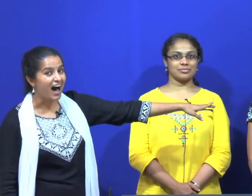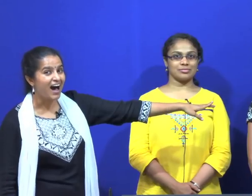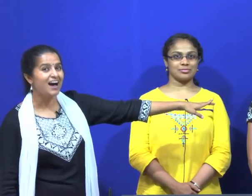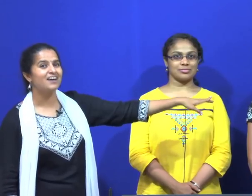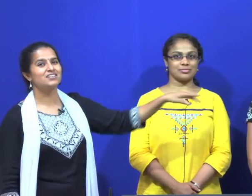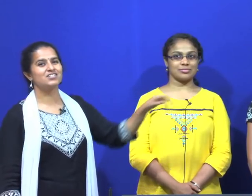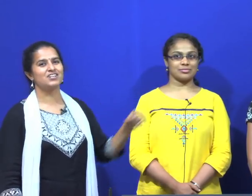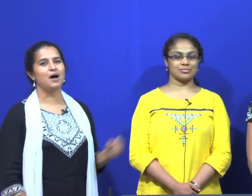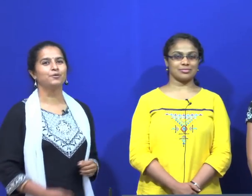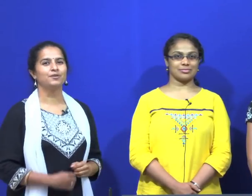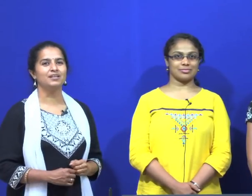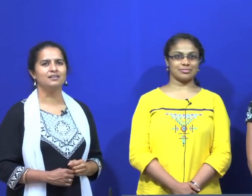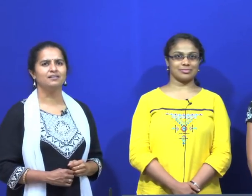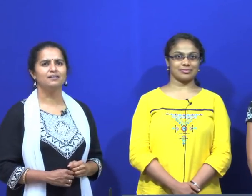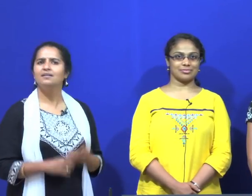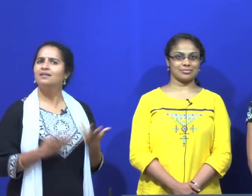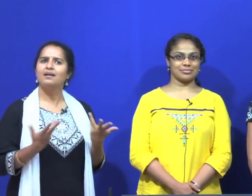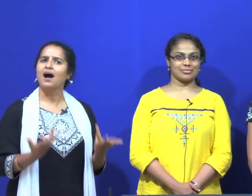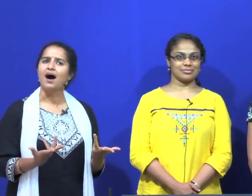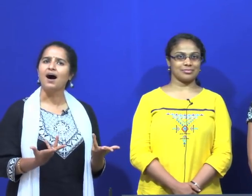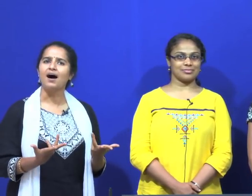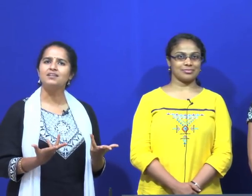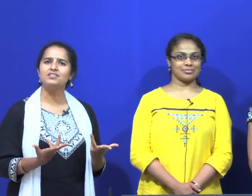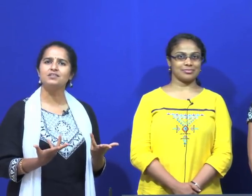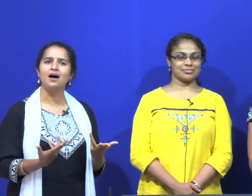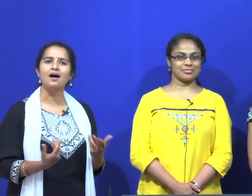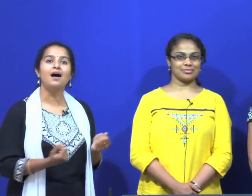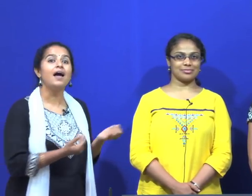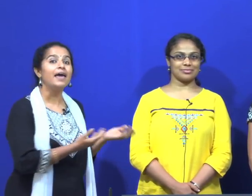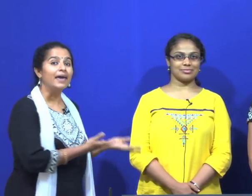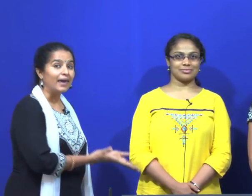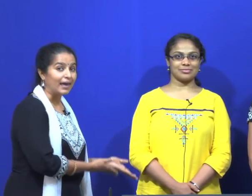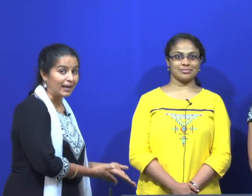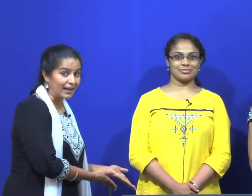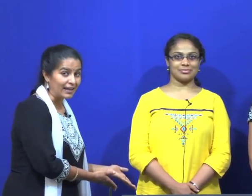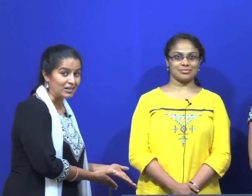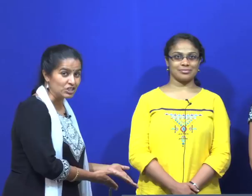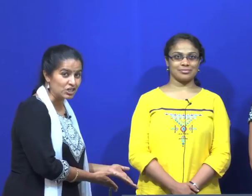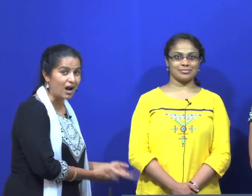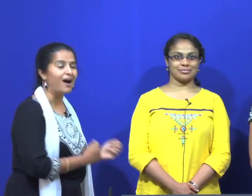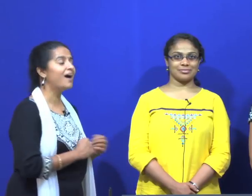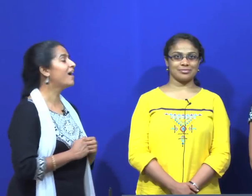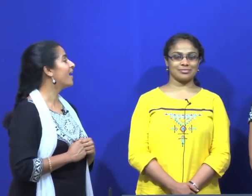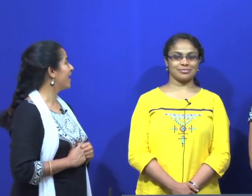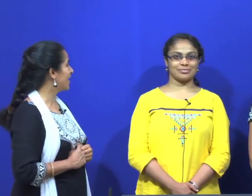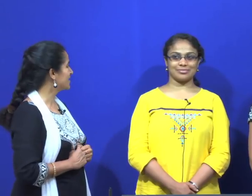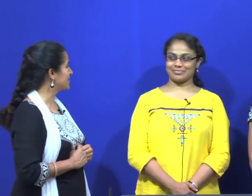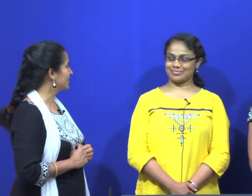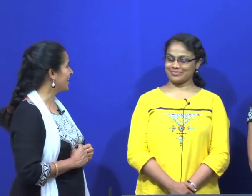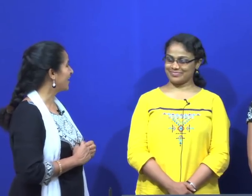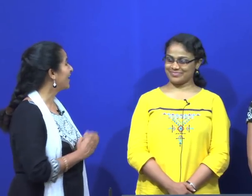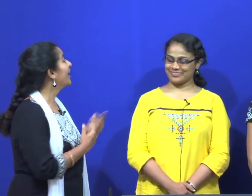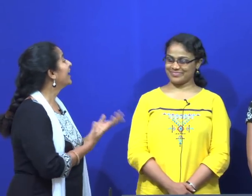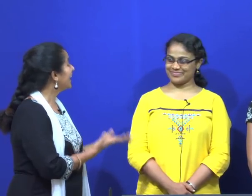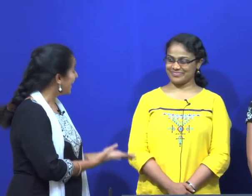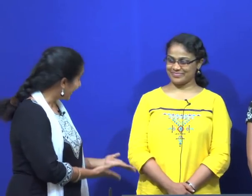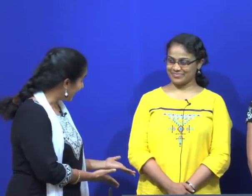Sa Shravani. Ka Archita? Esha